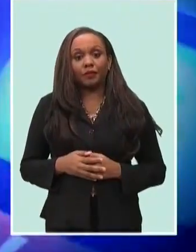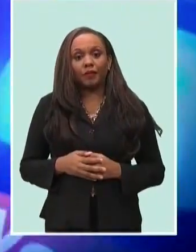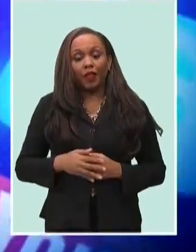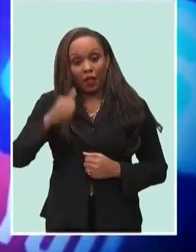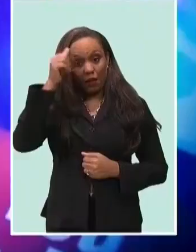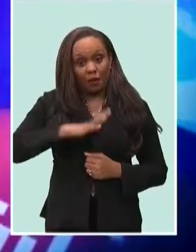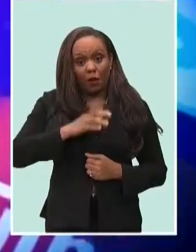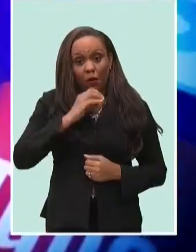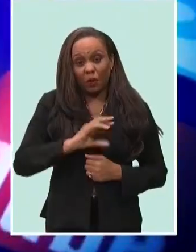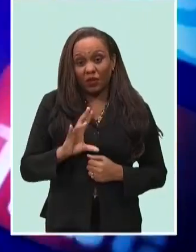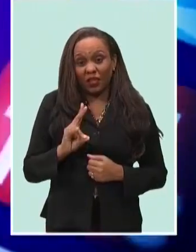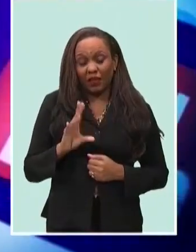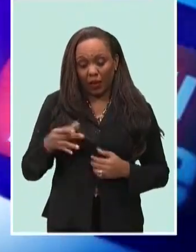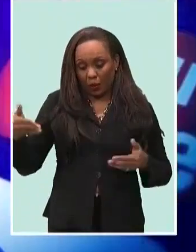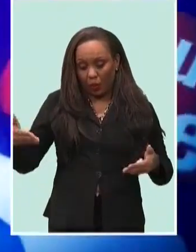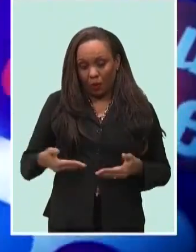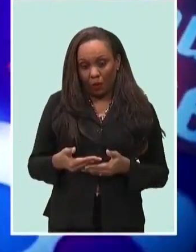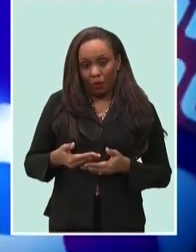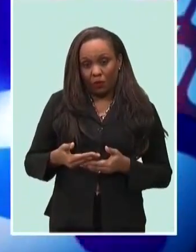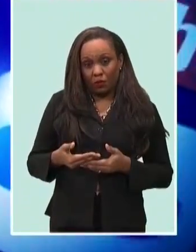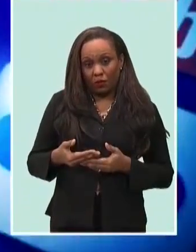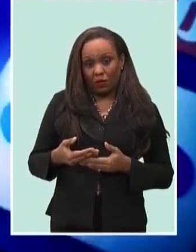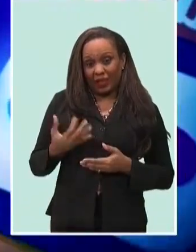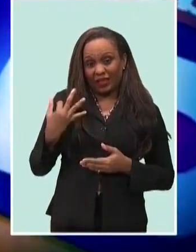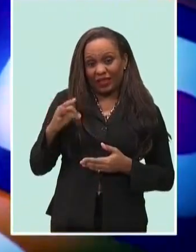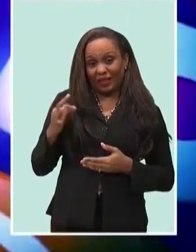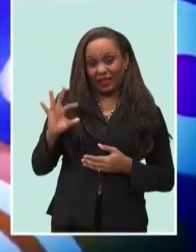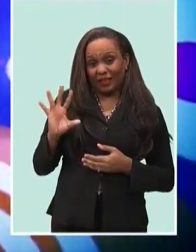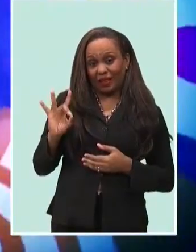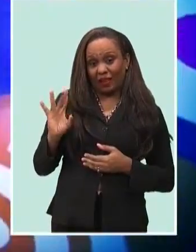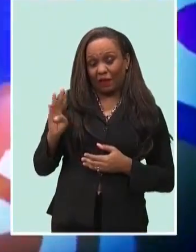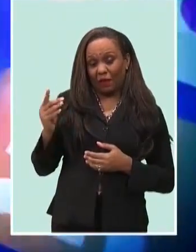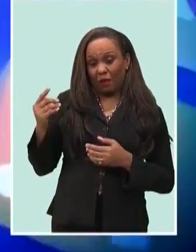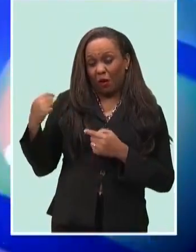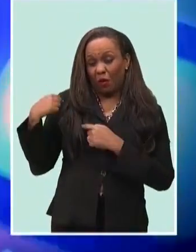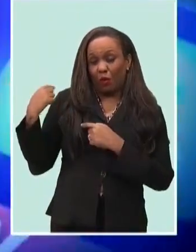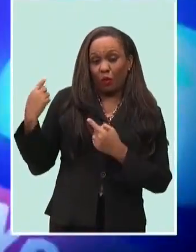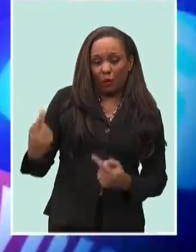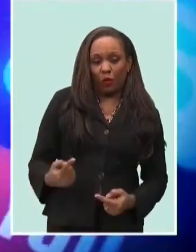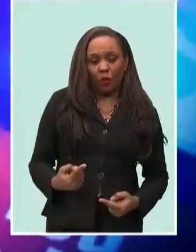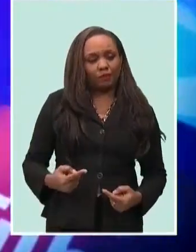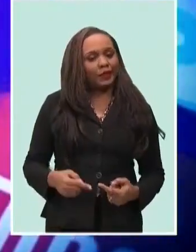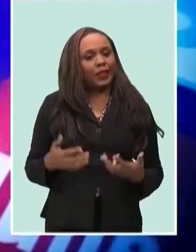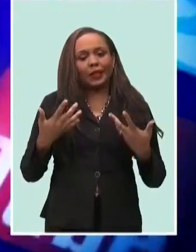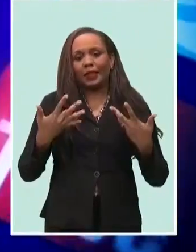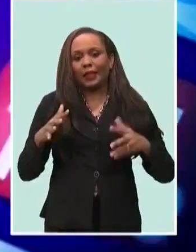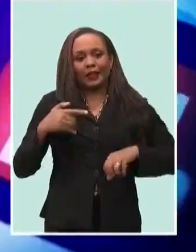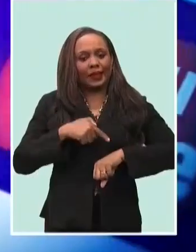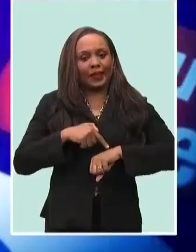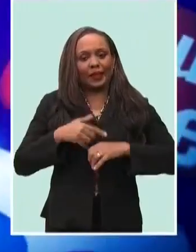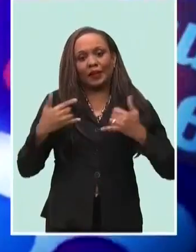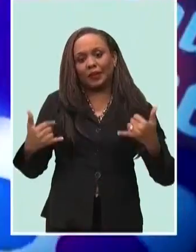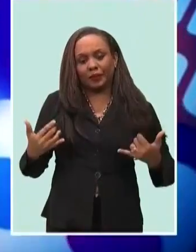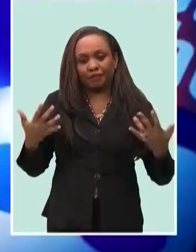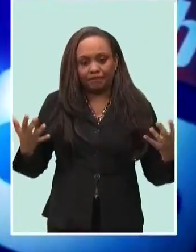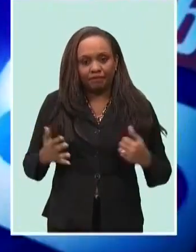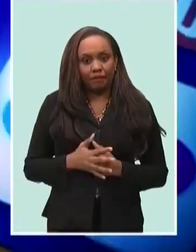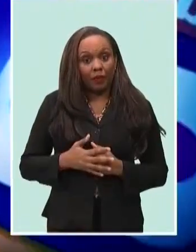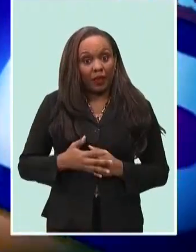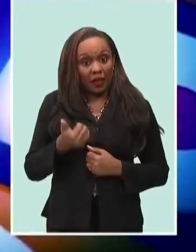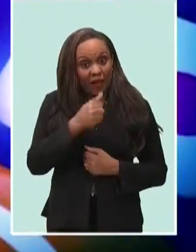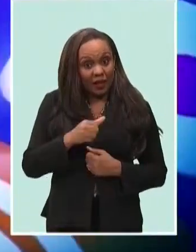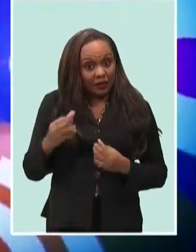Trebek has hosted Jeopardy since 1984. We certainly wish him all the best. Well, that's all the time we have for What's Trending tonight. Send